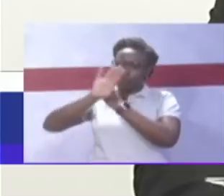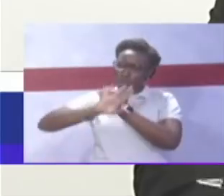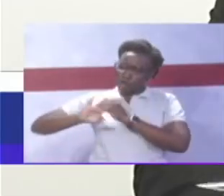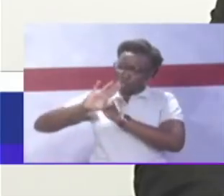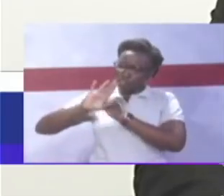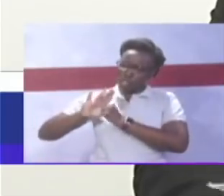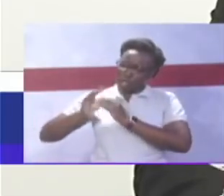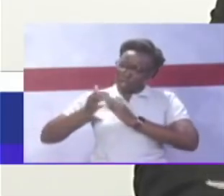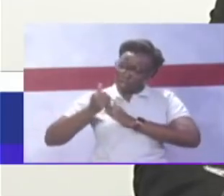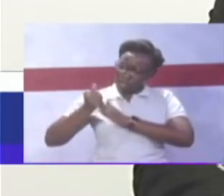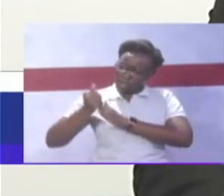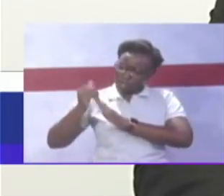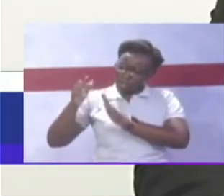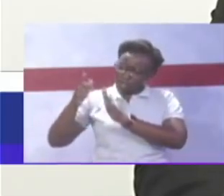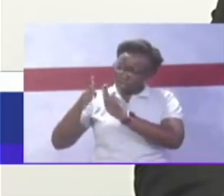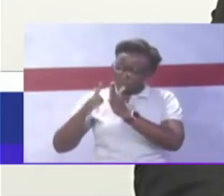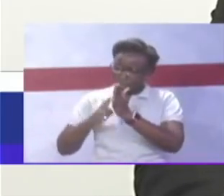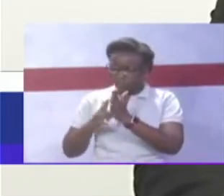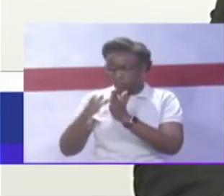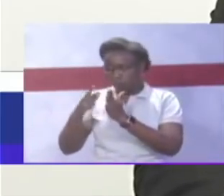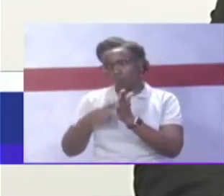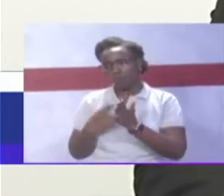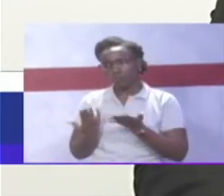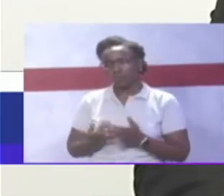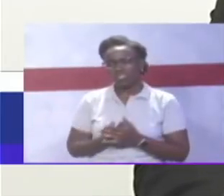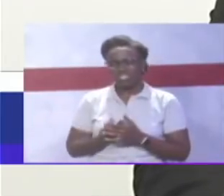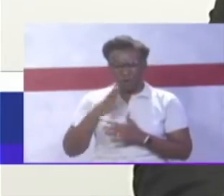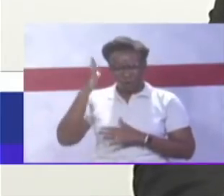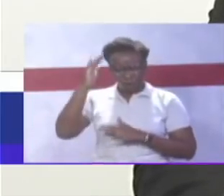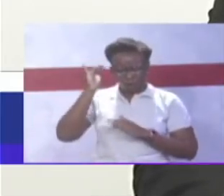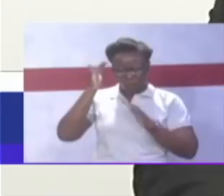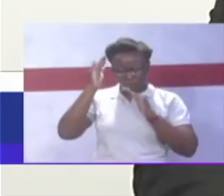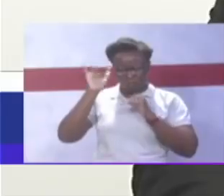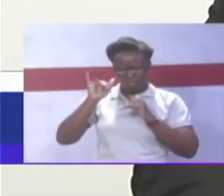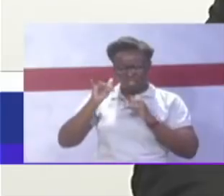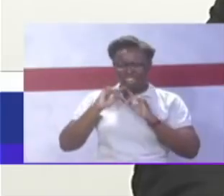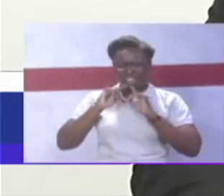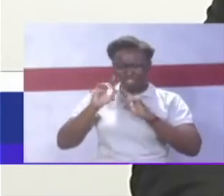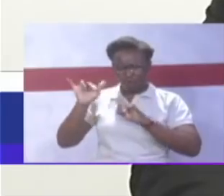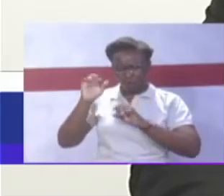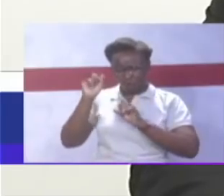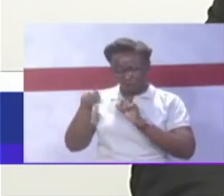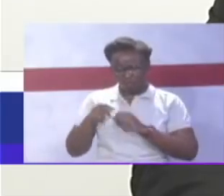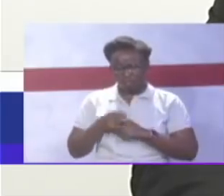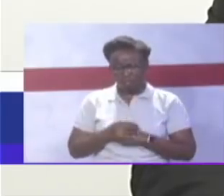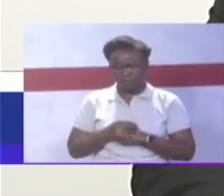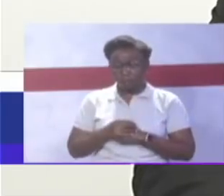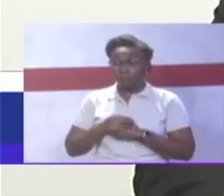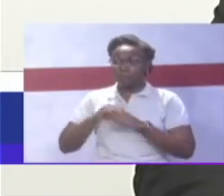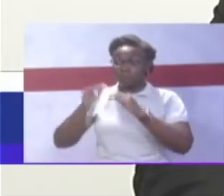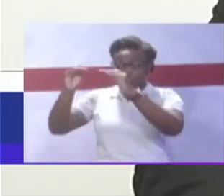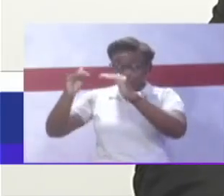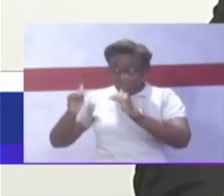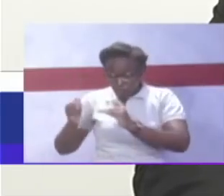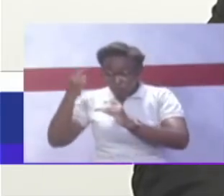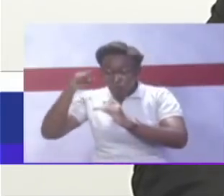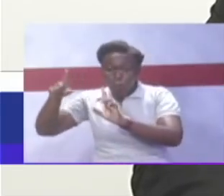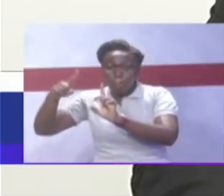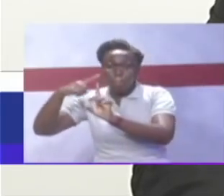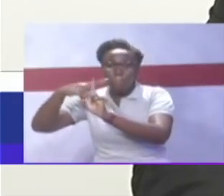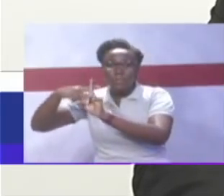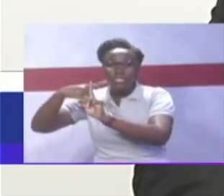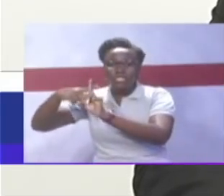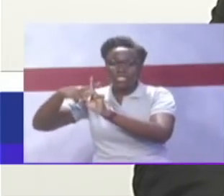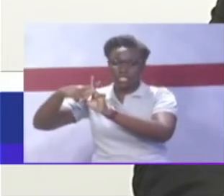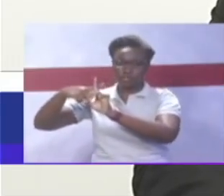So generally the step-down facility, I hope it answers your question, is used for positive patients, either before discharge,